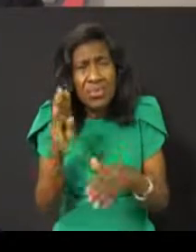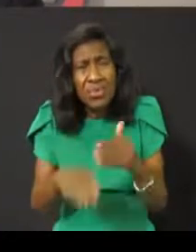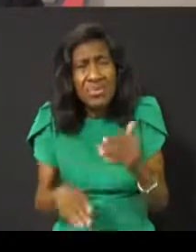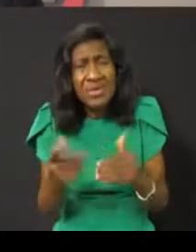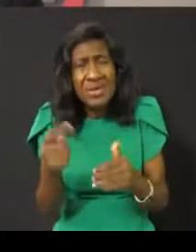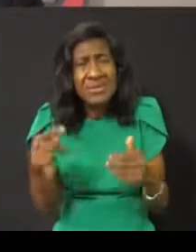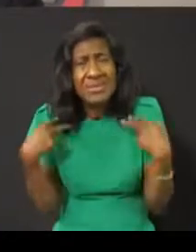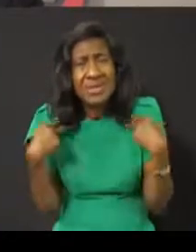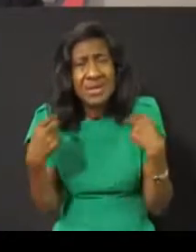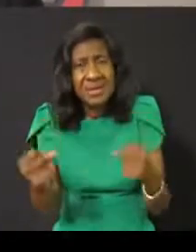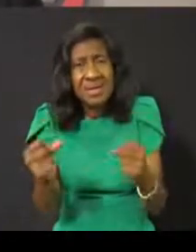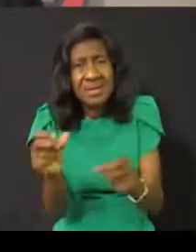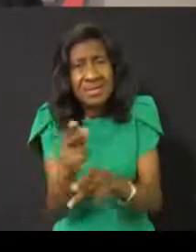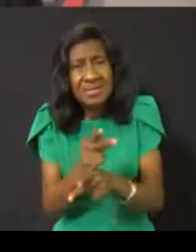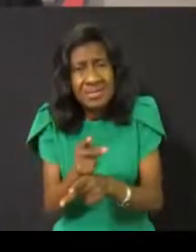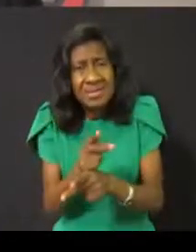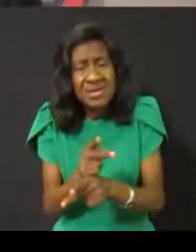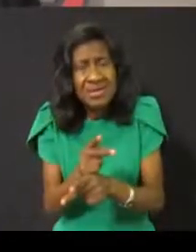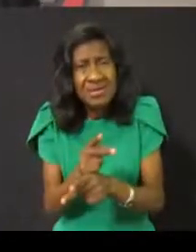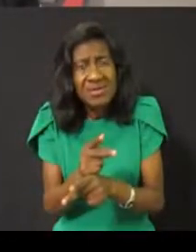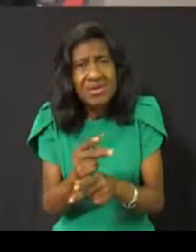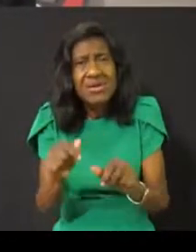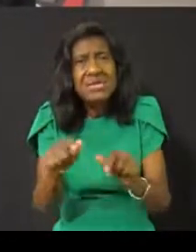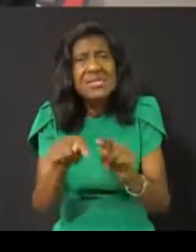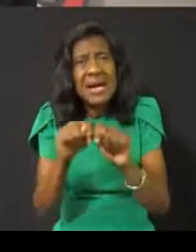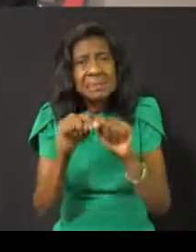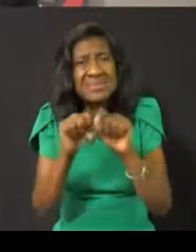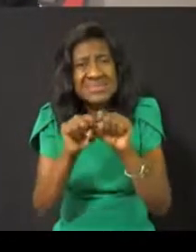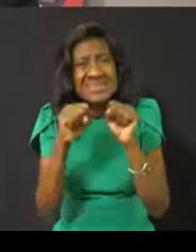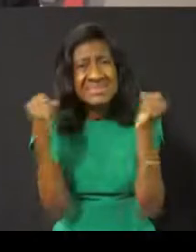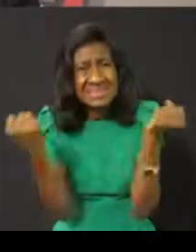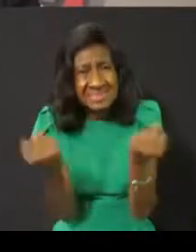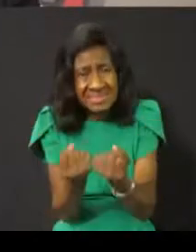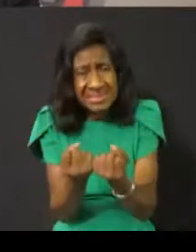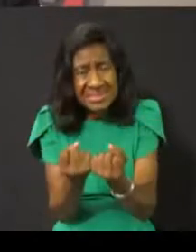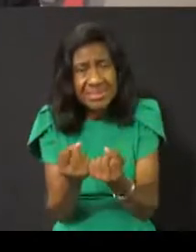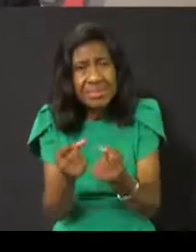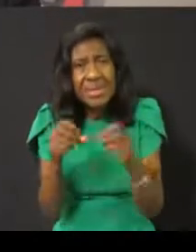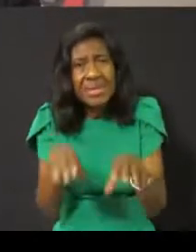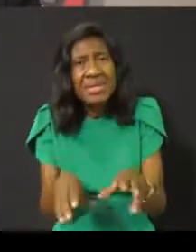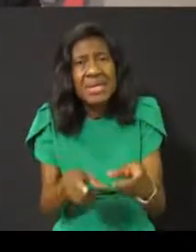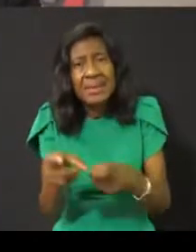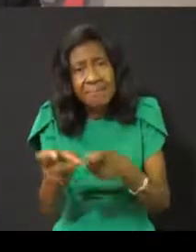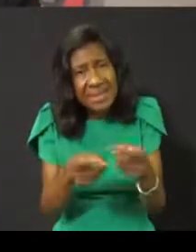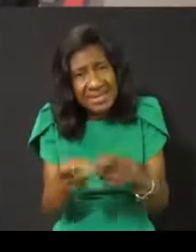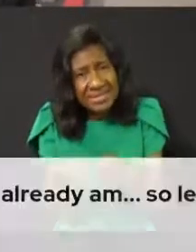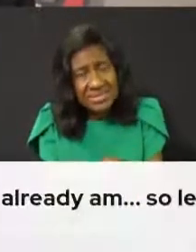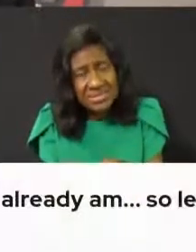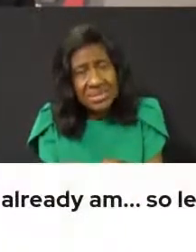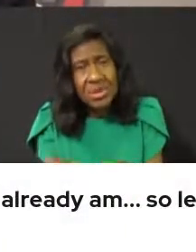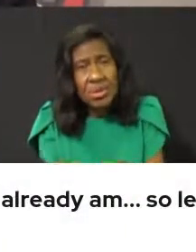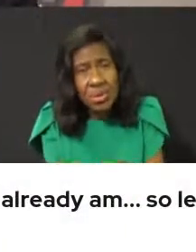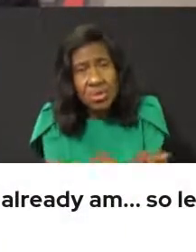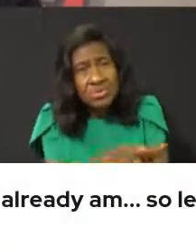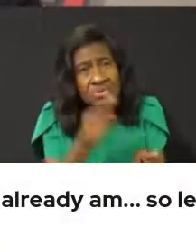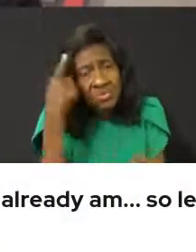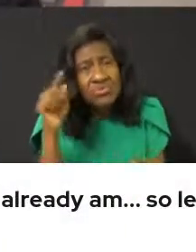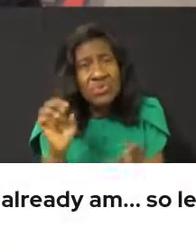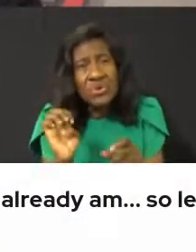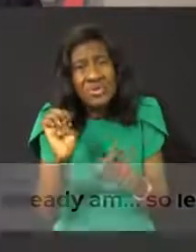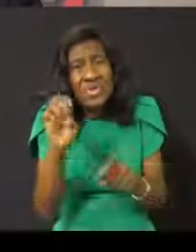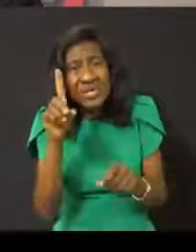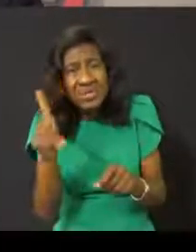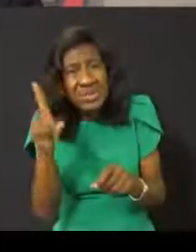not allow the situations to develop that overwhelm our education system, because like healthcare